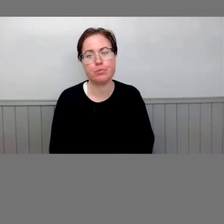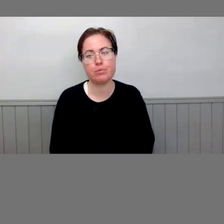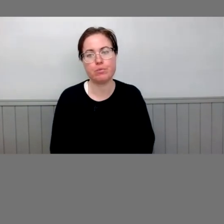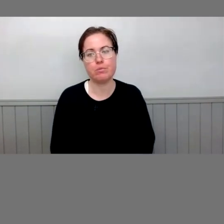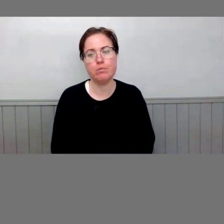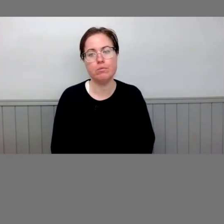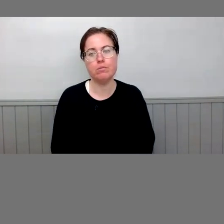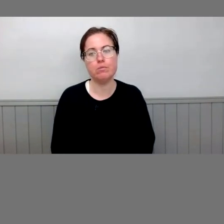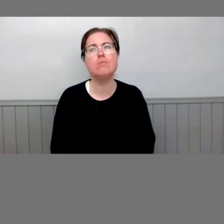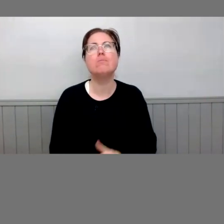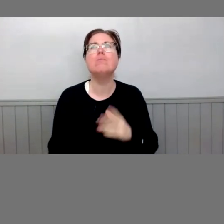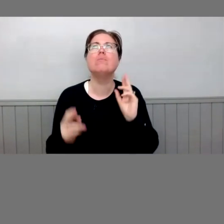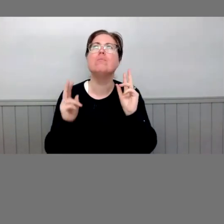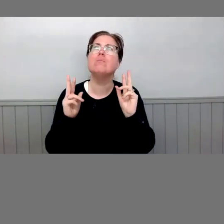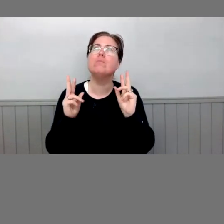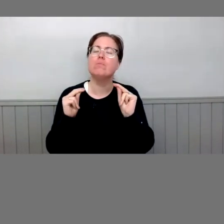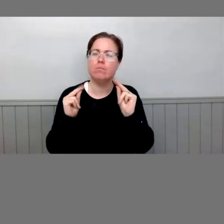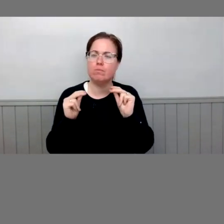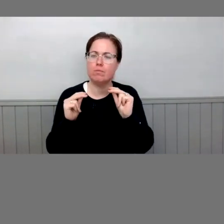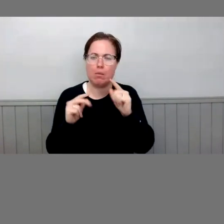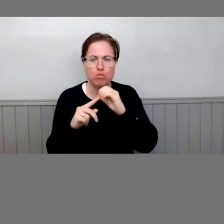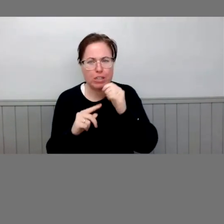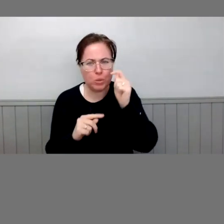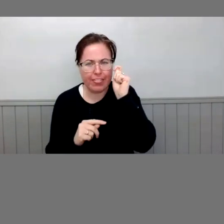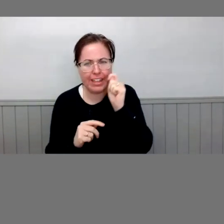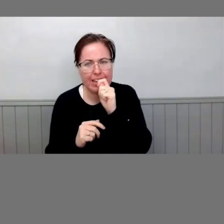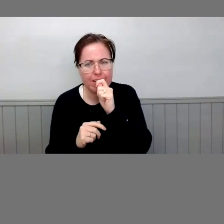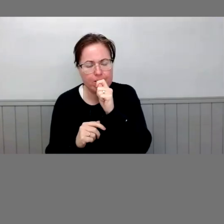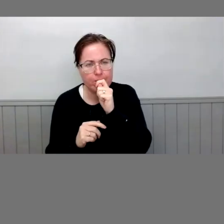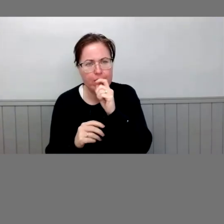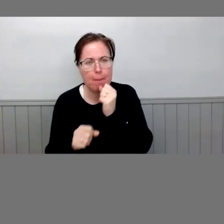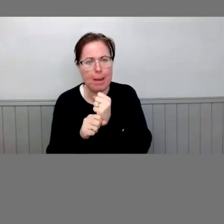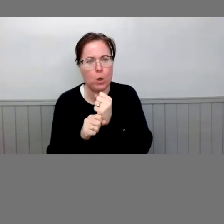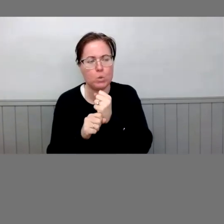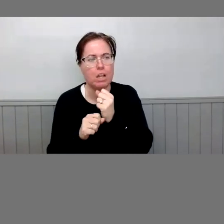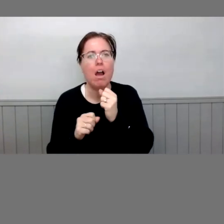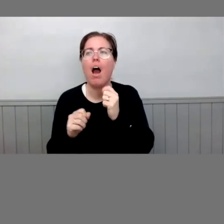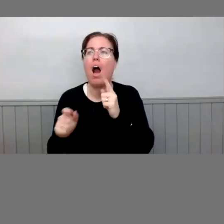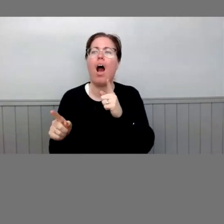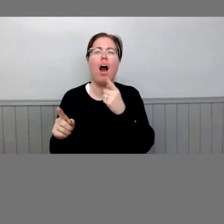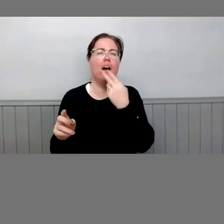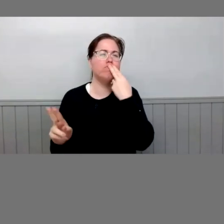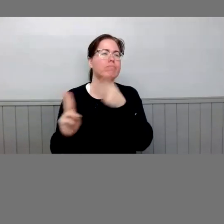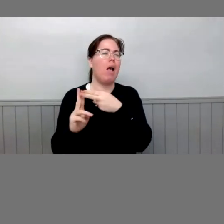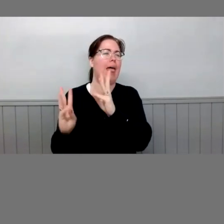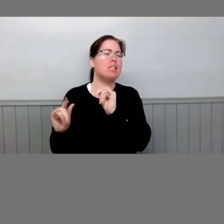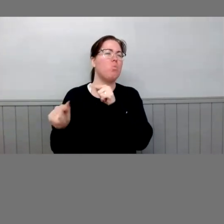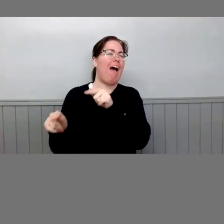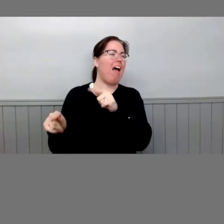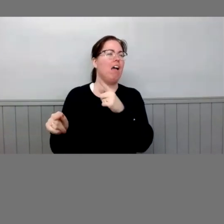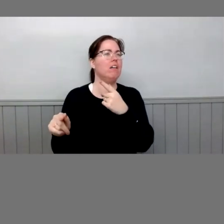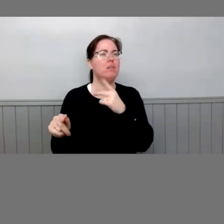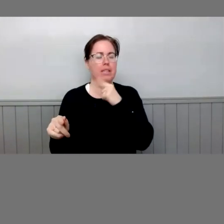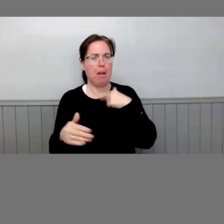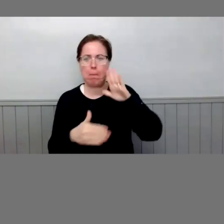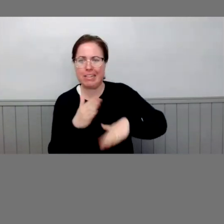It didn't. I'm trying to think about it in the context of the diagnostic overshadowing. I don't think there was anything specific around things being